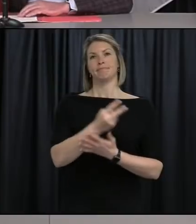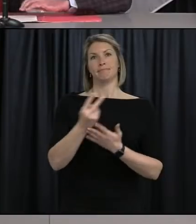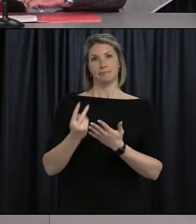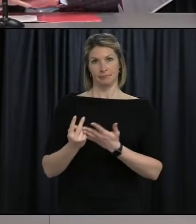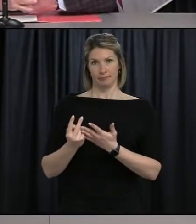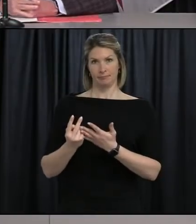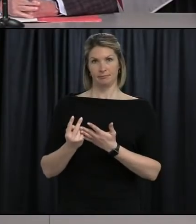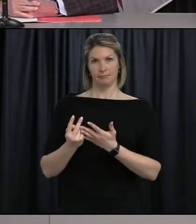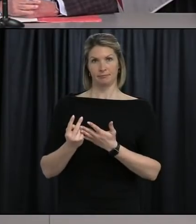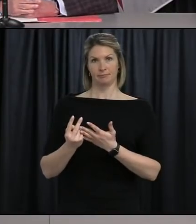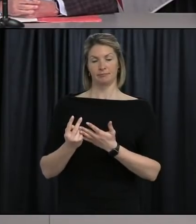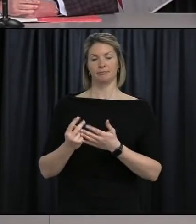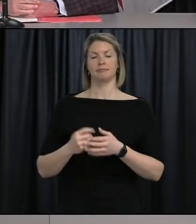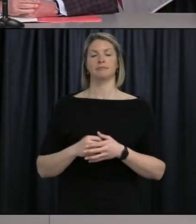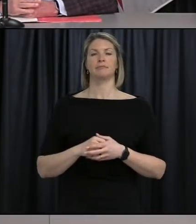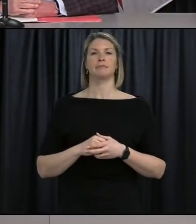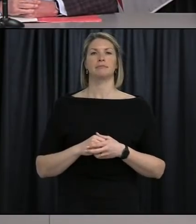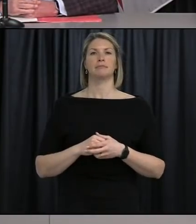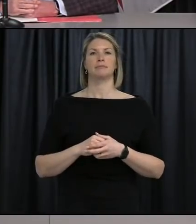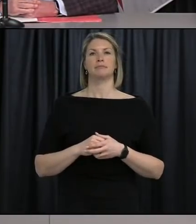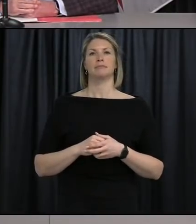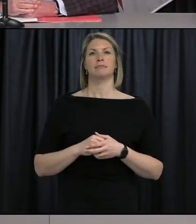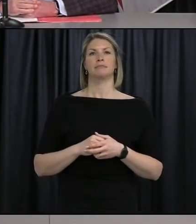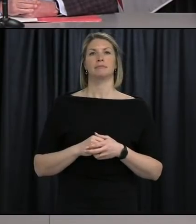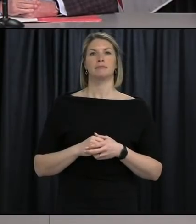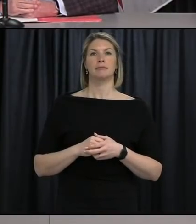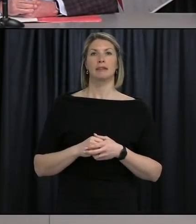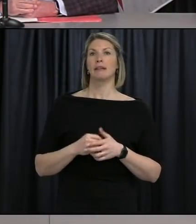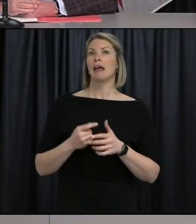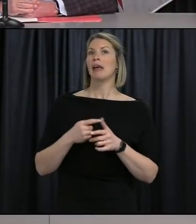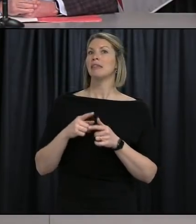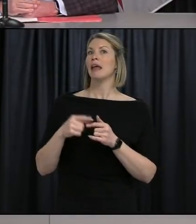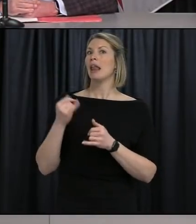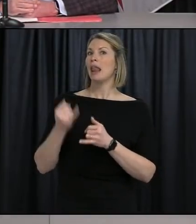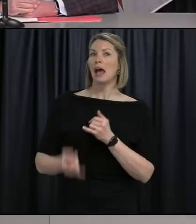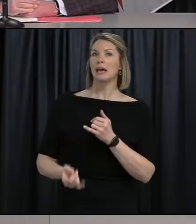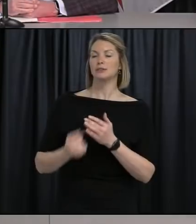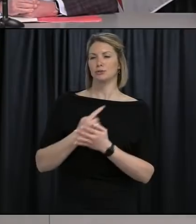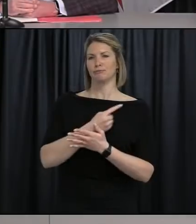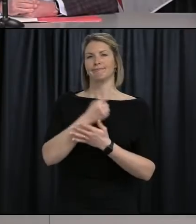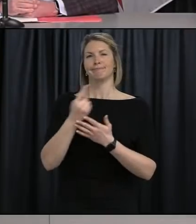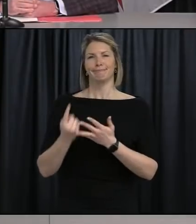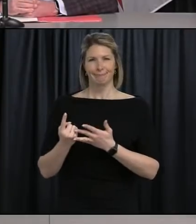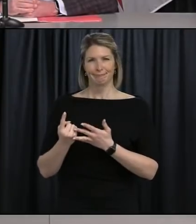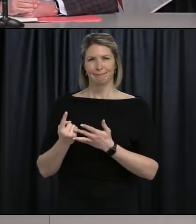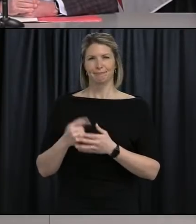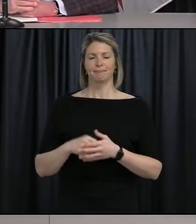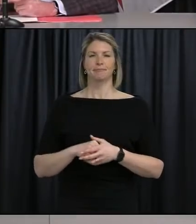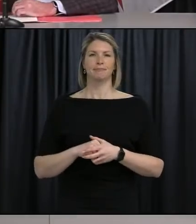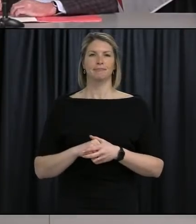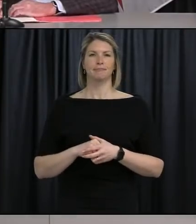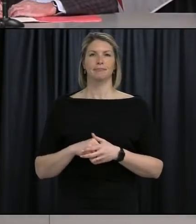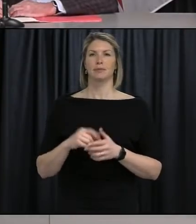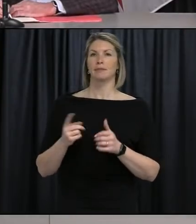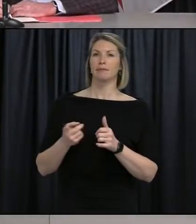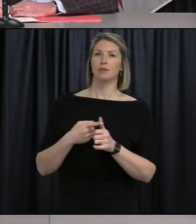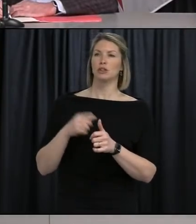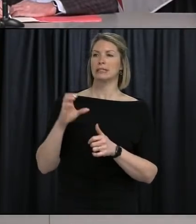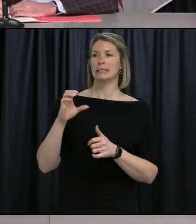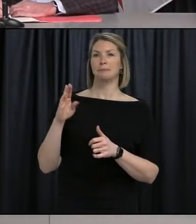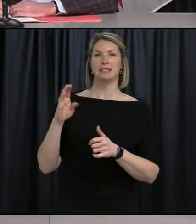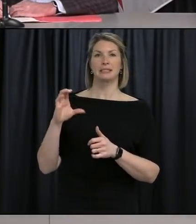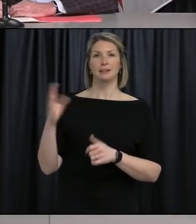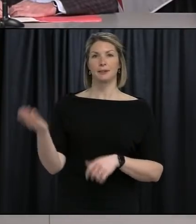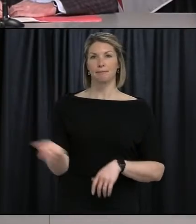question and 1 follow-up per round. Following this, I will ask each reporter if they have 1 final question. Our first questions are from Peter Cowan with